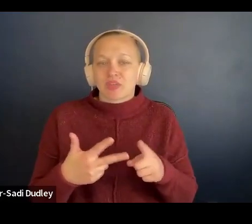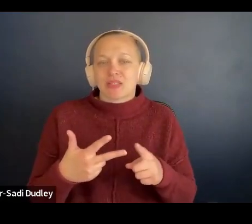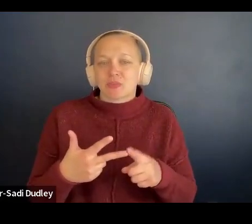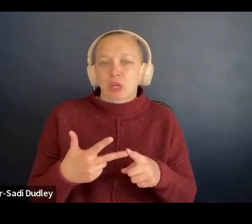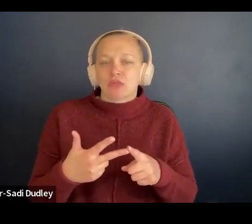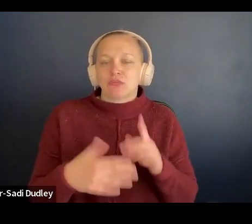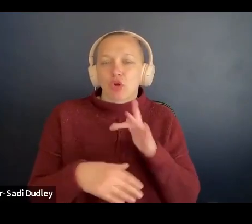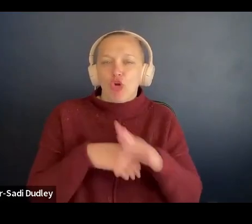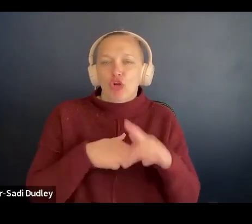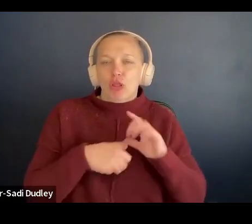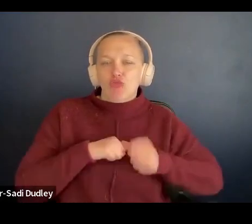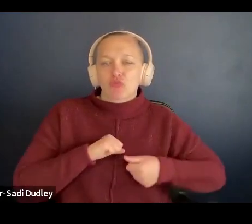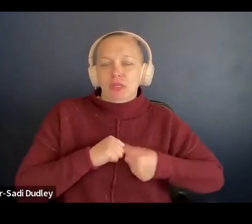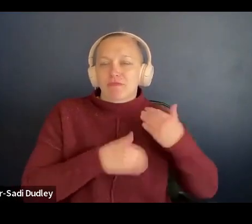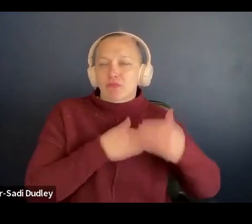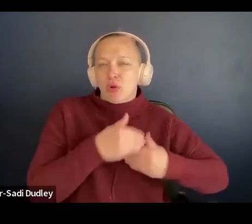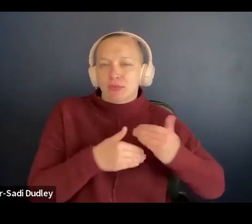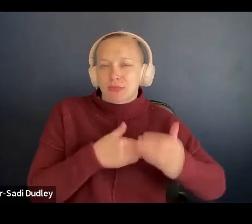Next slide, please.